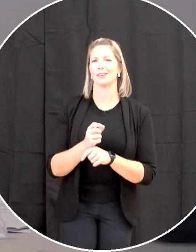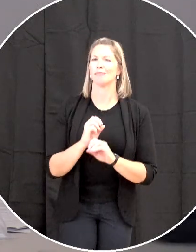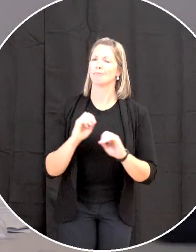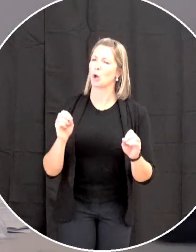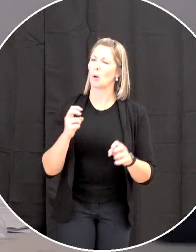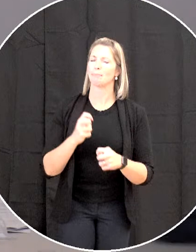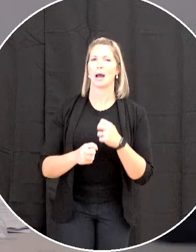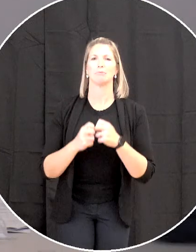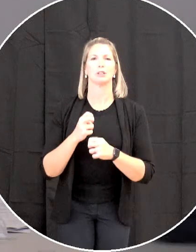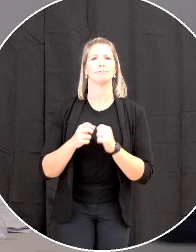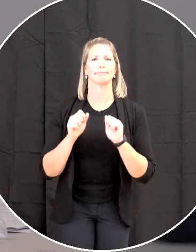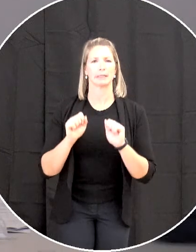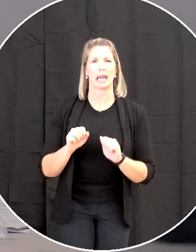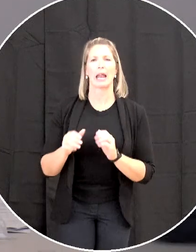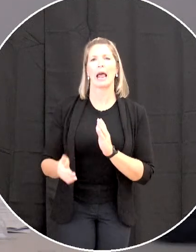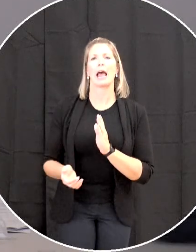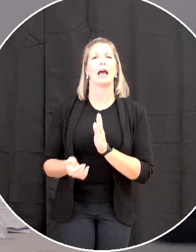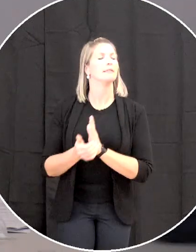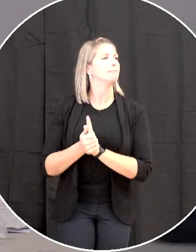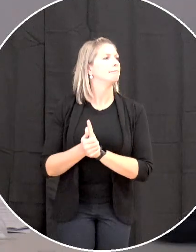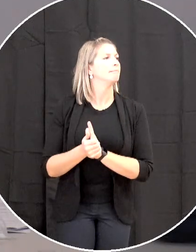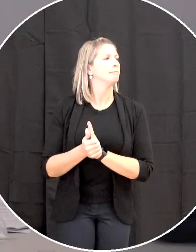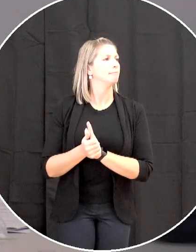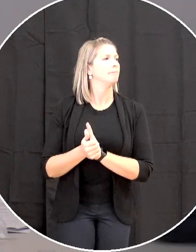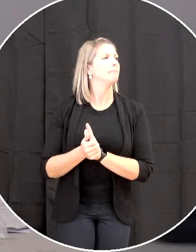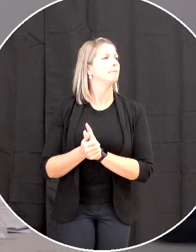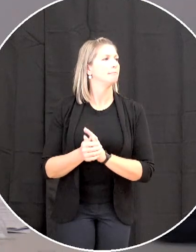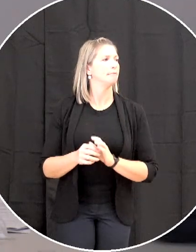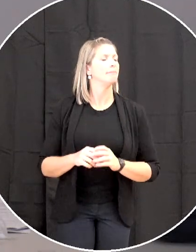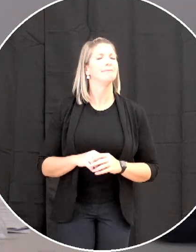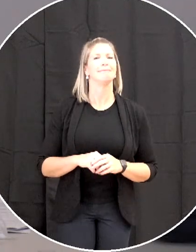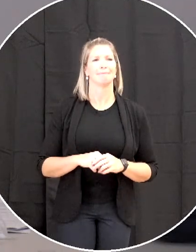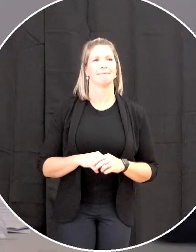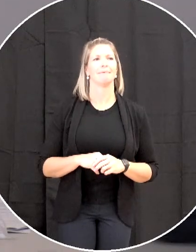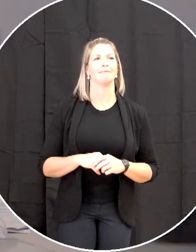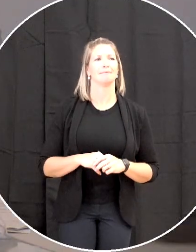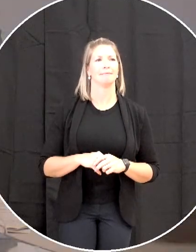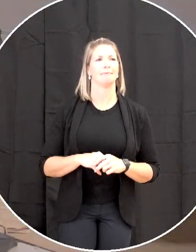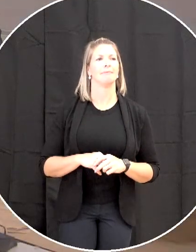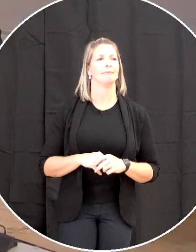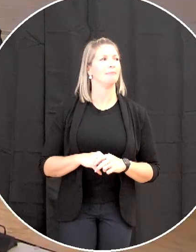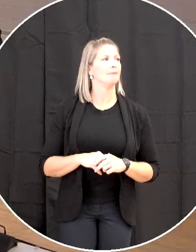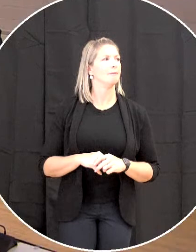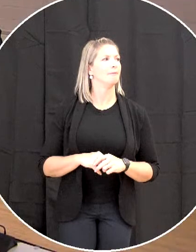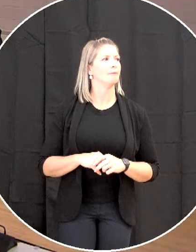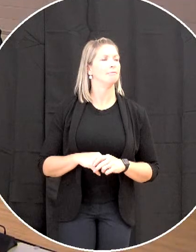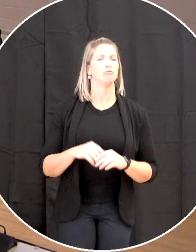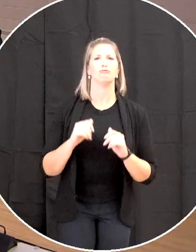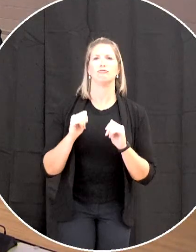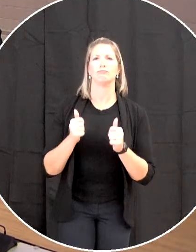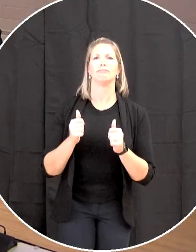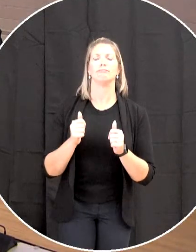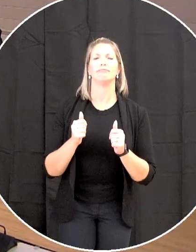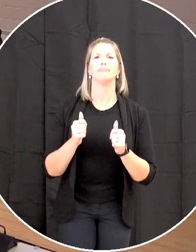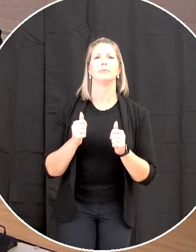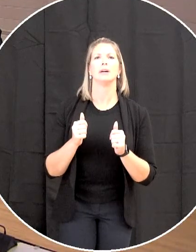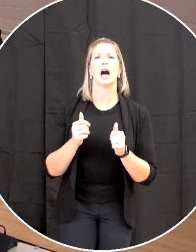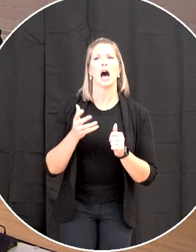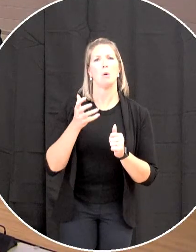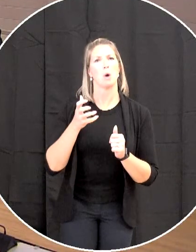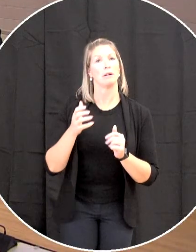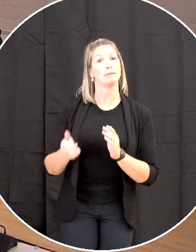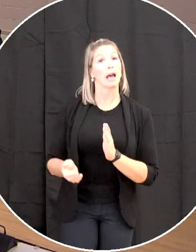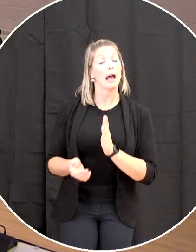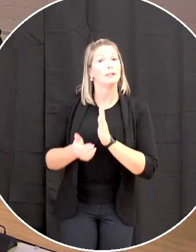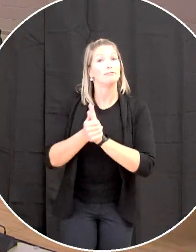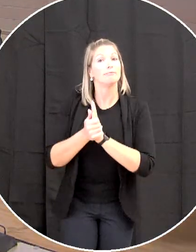No problem, Kevin. I'm sure that the table can manage that. You're as good as I am. Thanks, Kevin. The addendum I would like